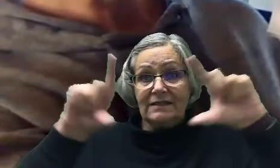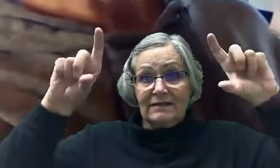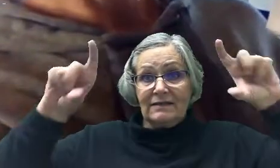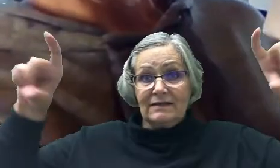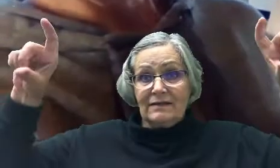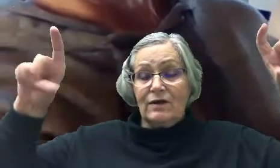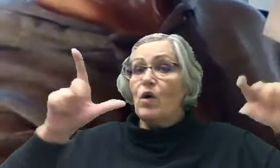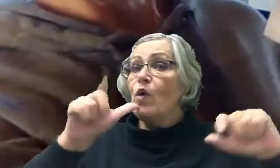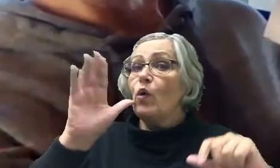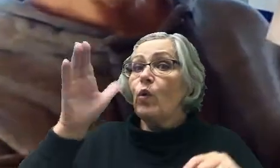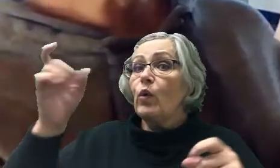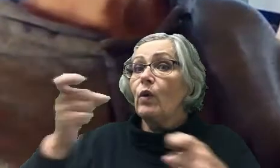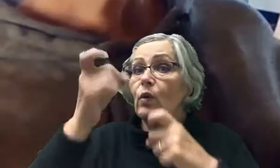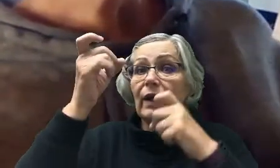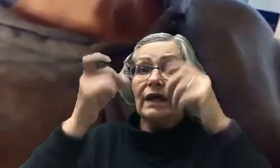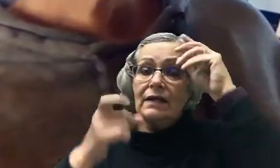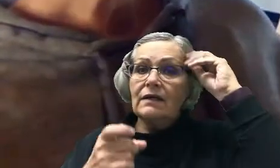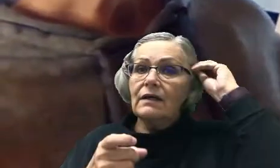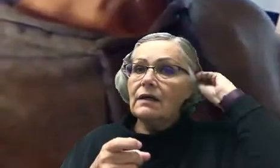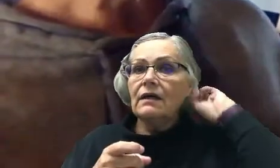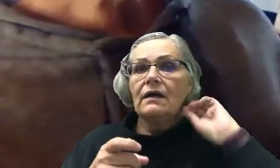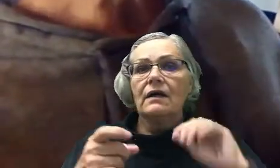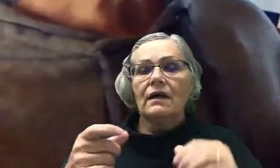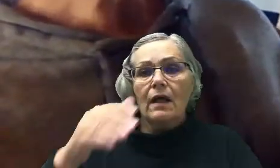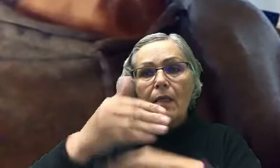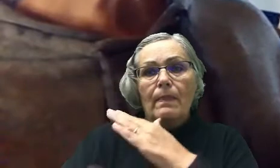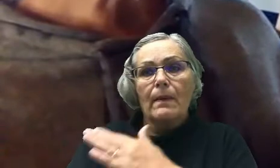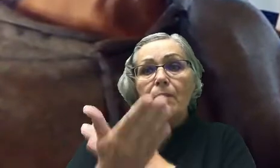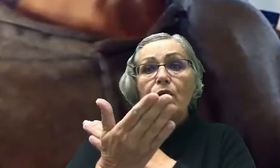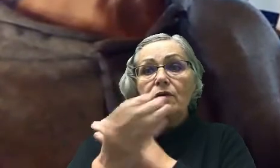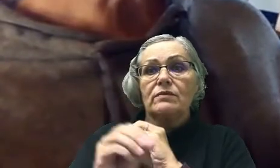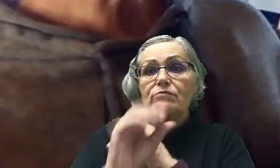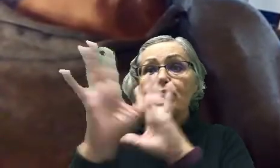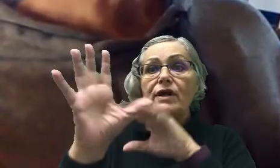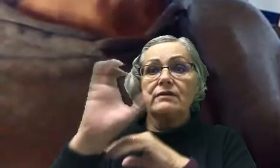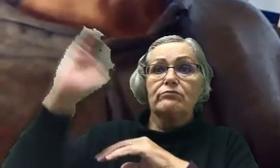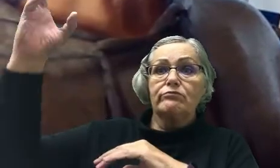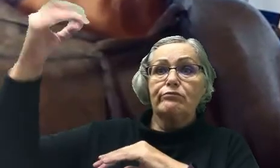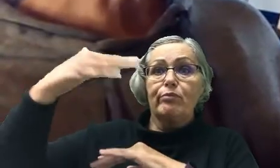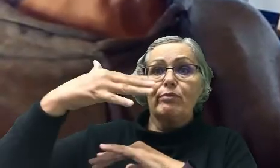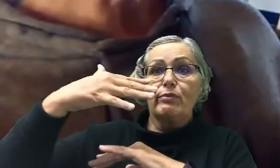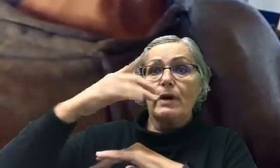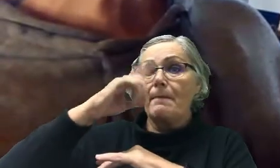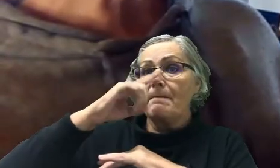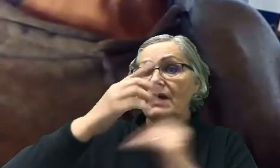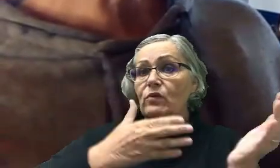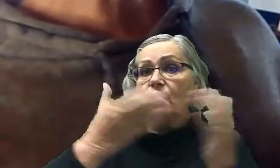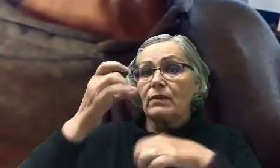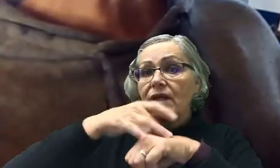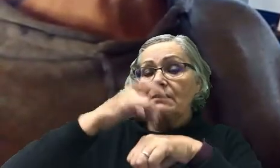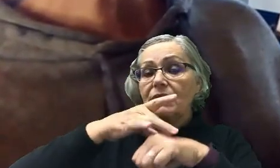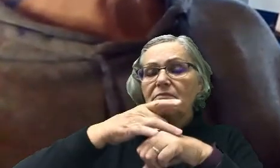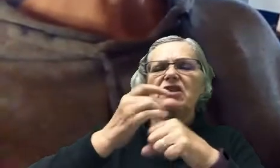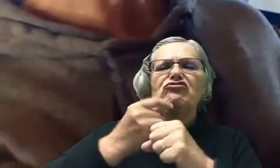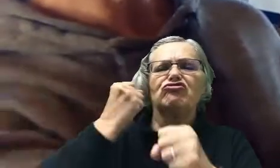contest. I wonder who will win. The morning of the contest was bright and sunny. Mice were bringing their pumpkins to the town